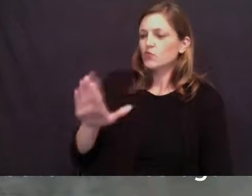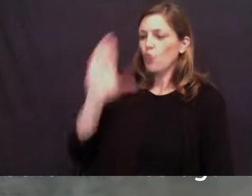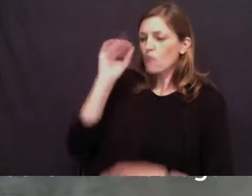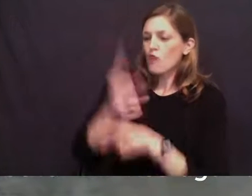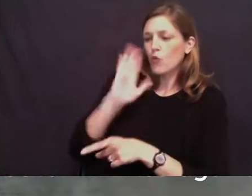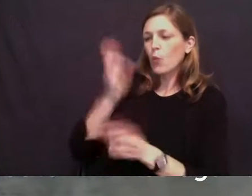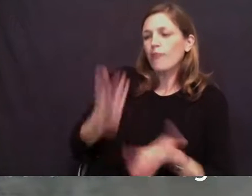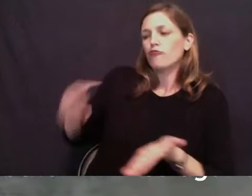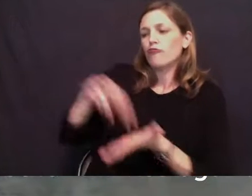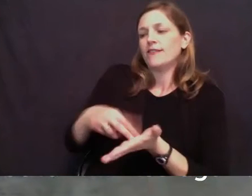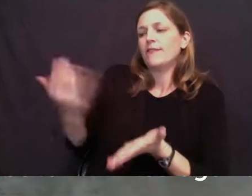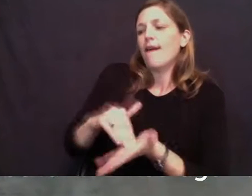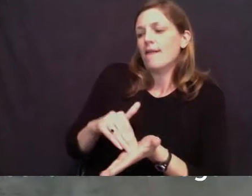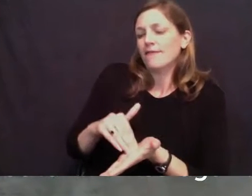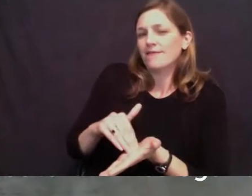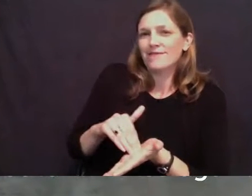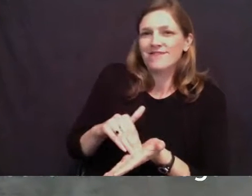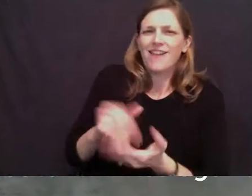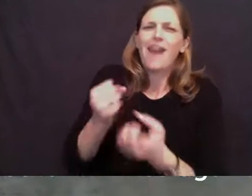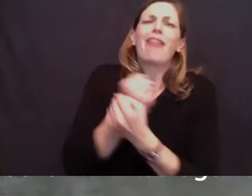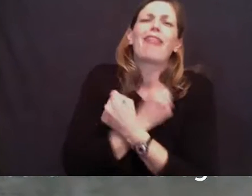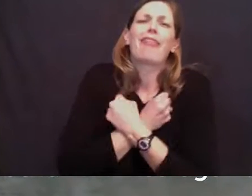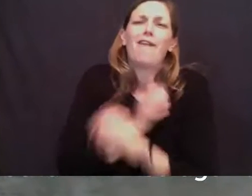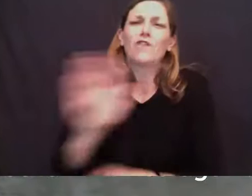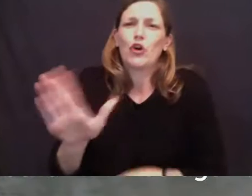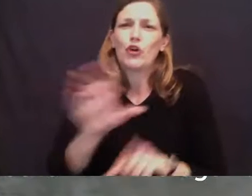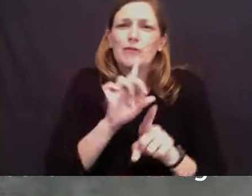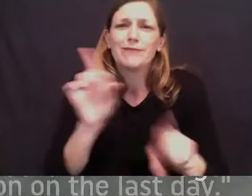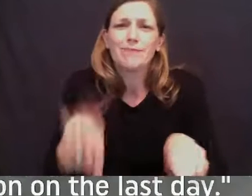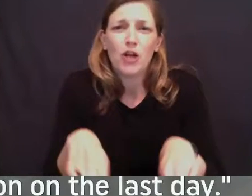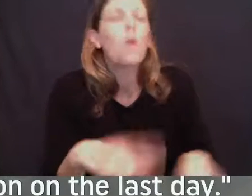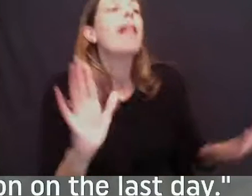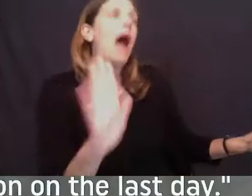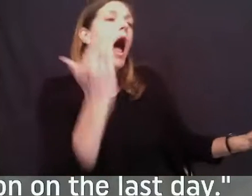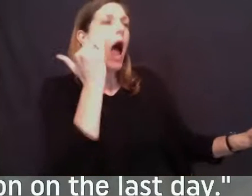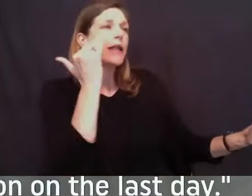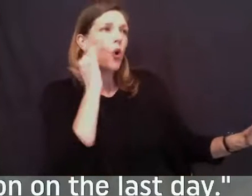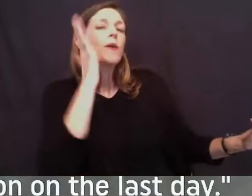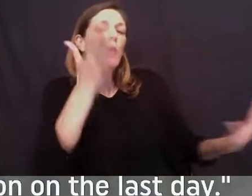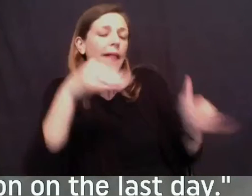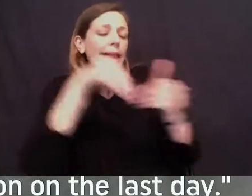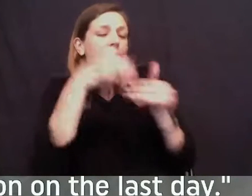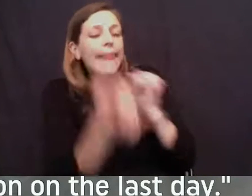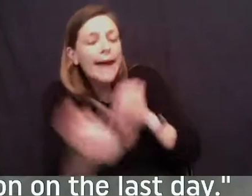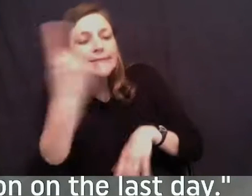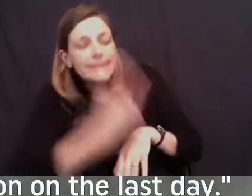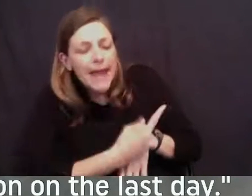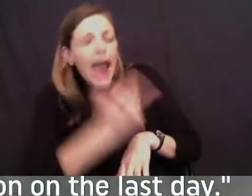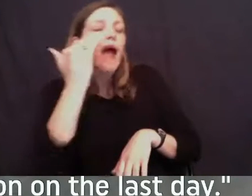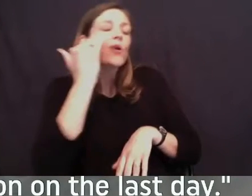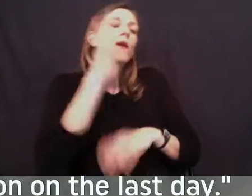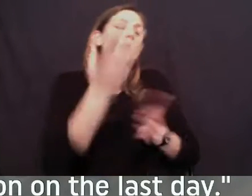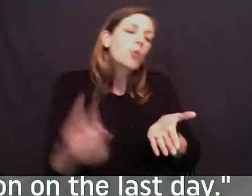again. And I love how Martha responds, well, I know that he will in the last day. I know that he will rise in